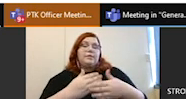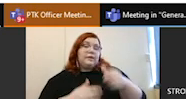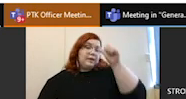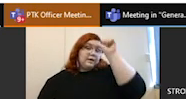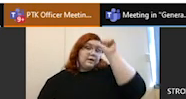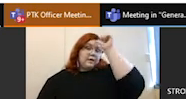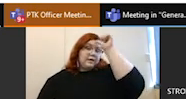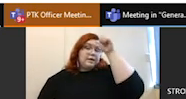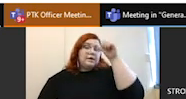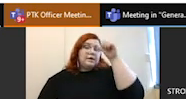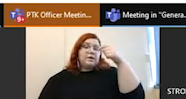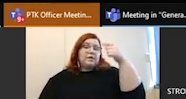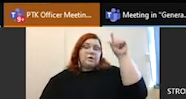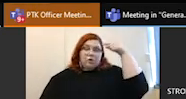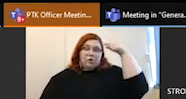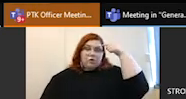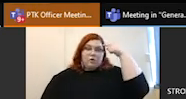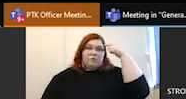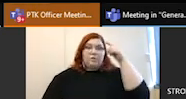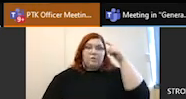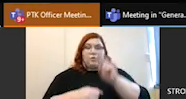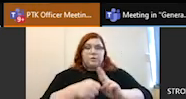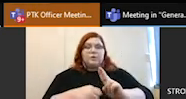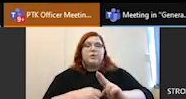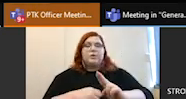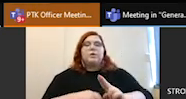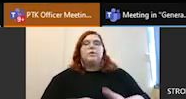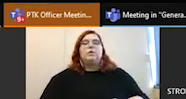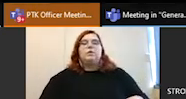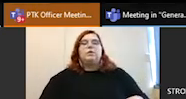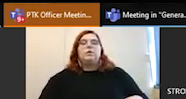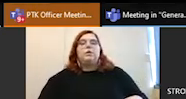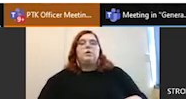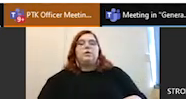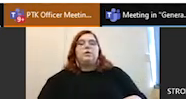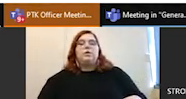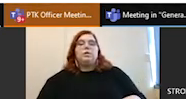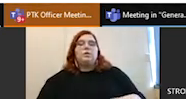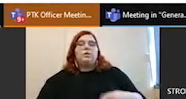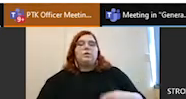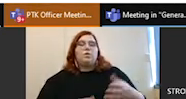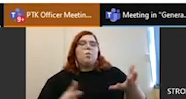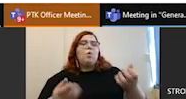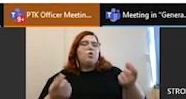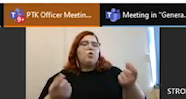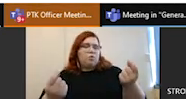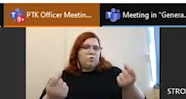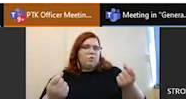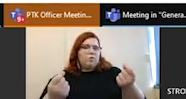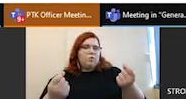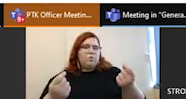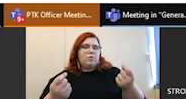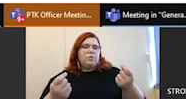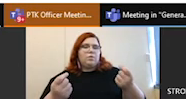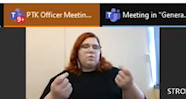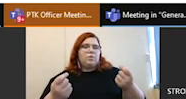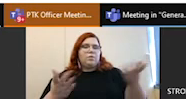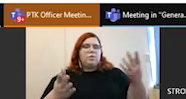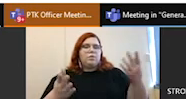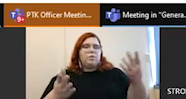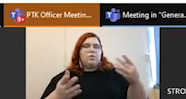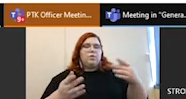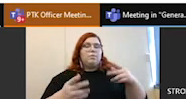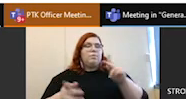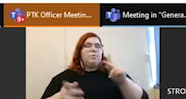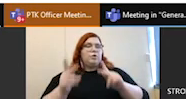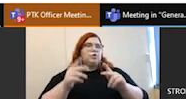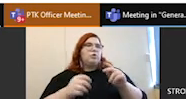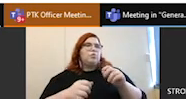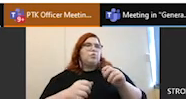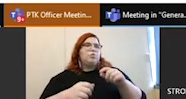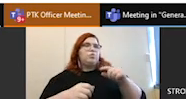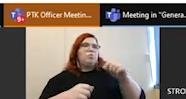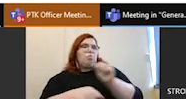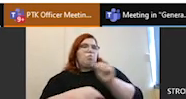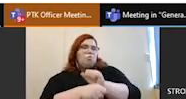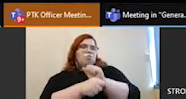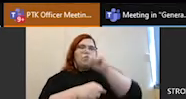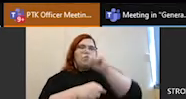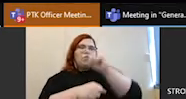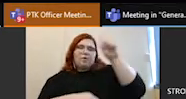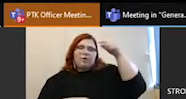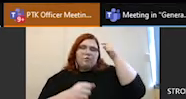Indian government, expects you to do as a government worker, Indian Health Services.